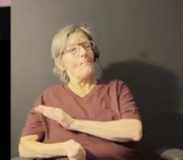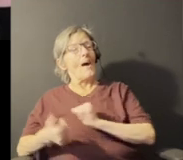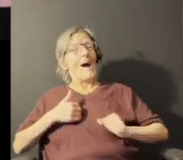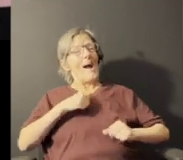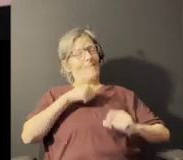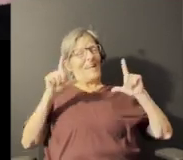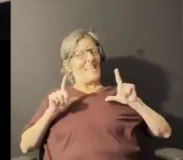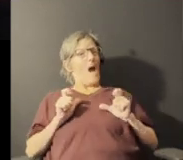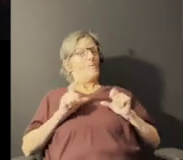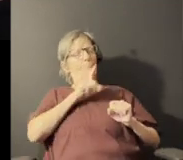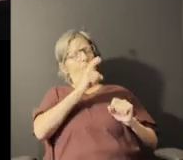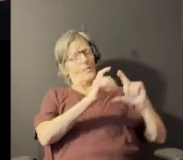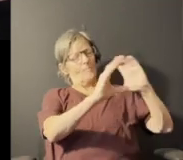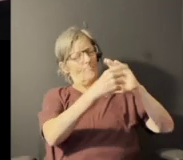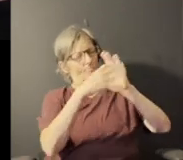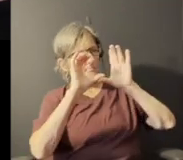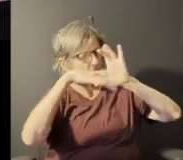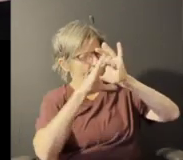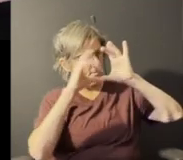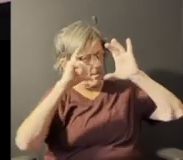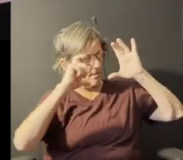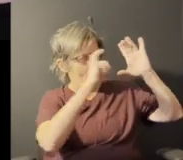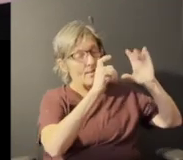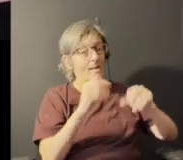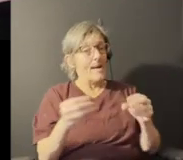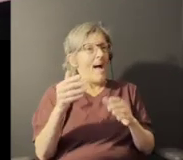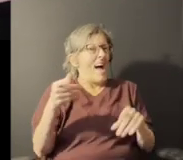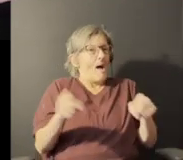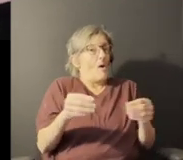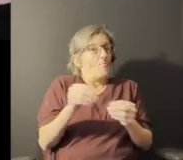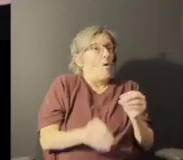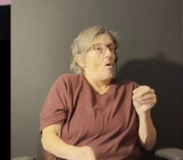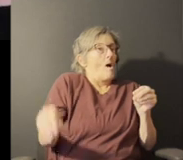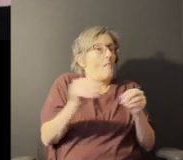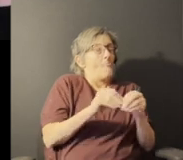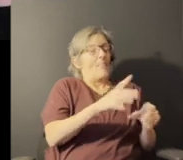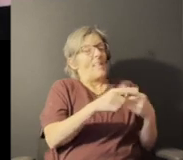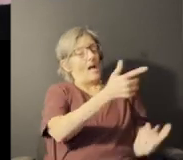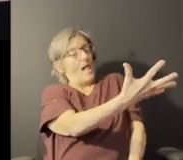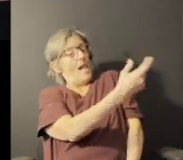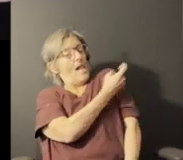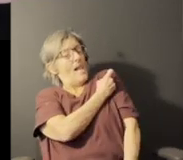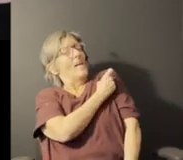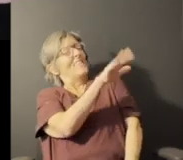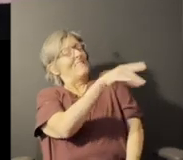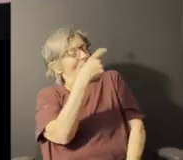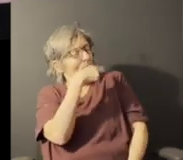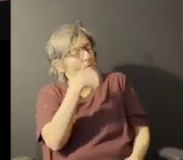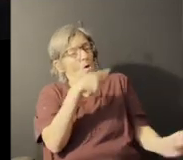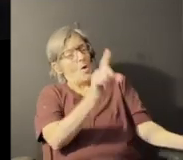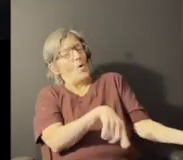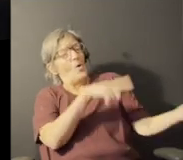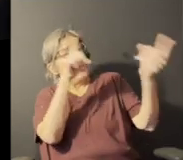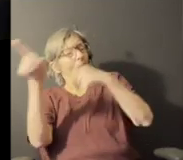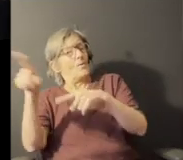I had my camera and it happened more and more. And then I was asked, hey, you know,